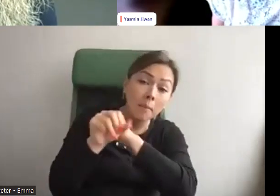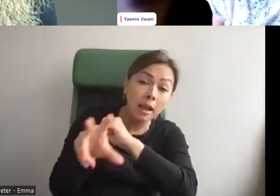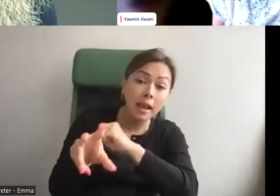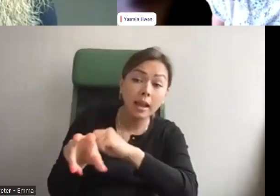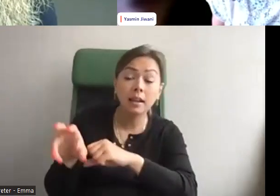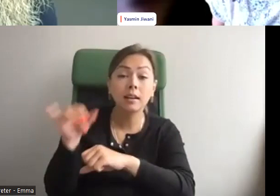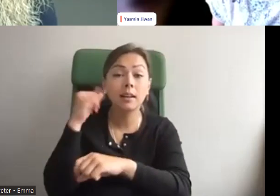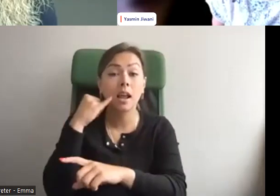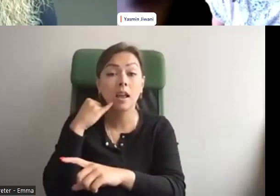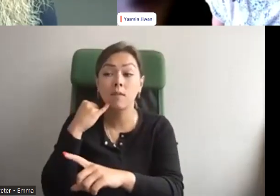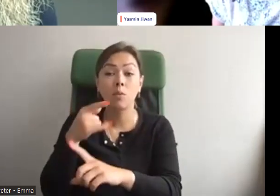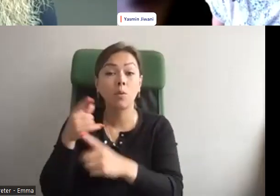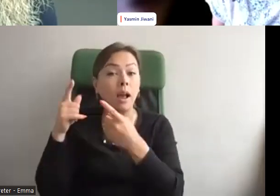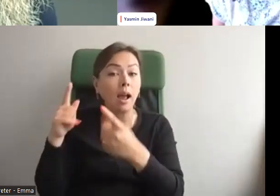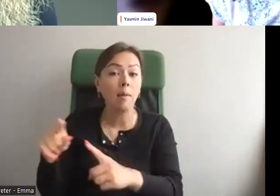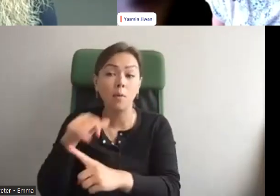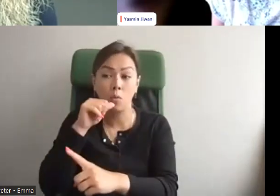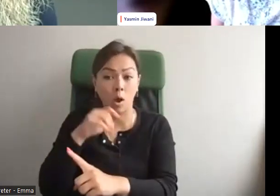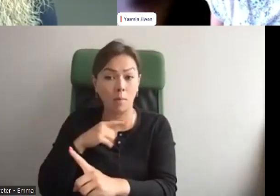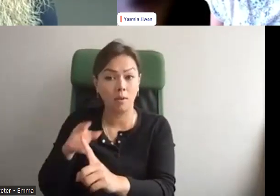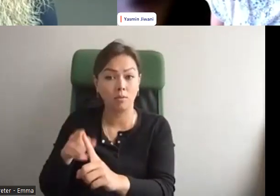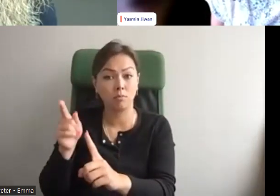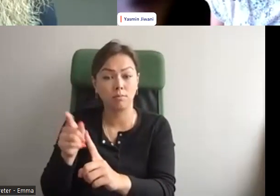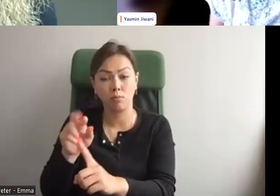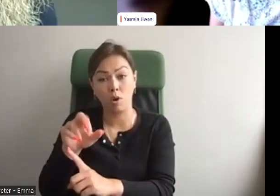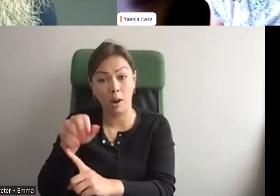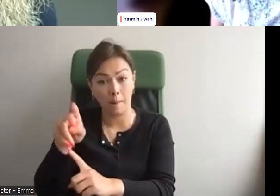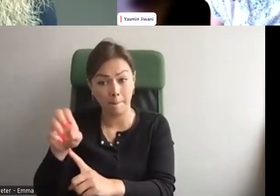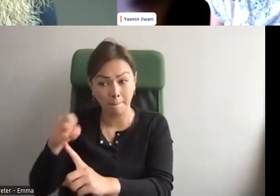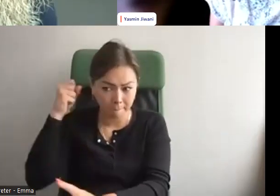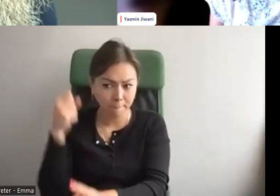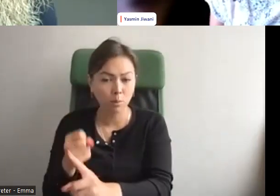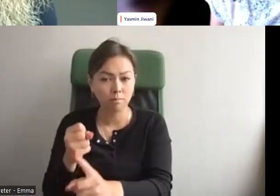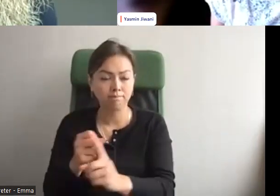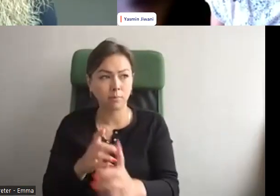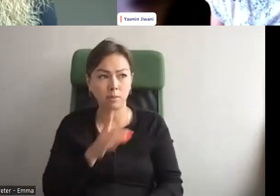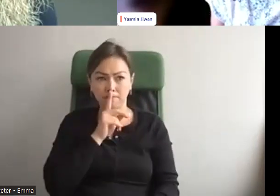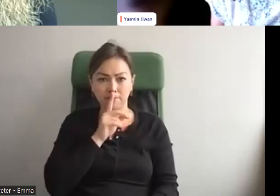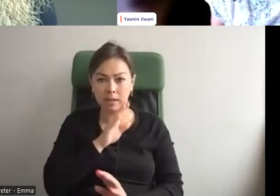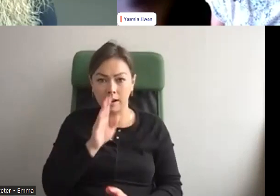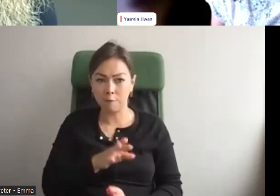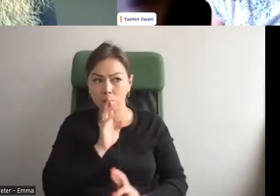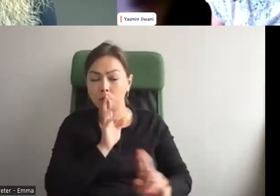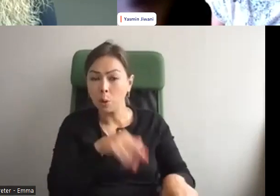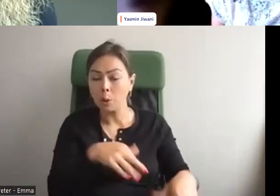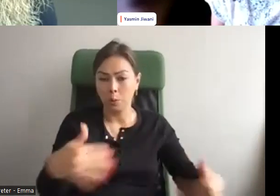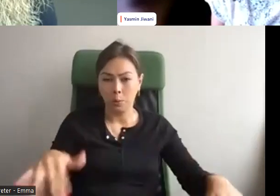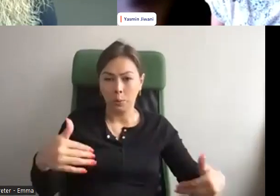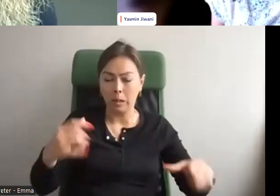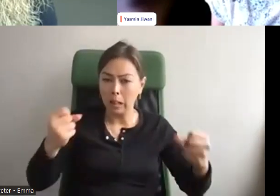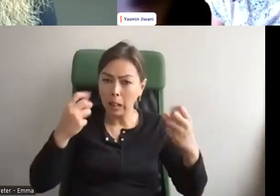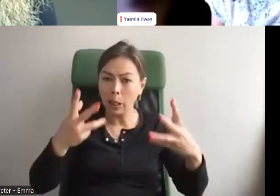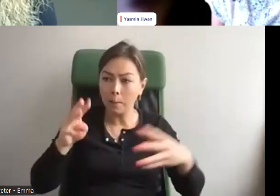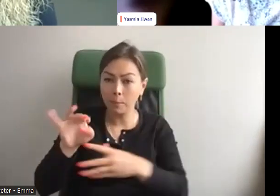Reported, which was started by 2 reporters, you know, it generated a lot of attention,